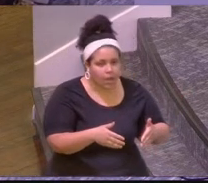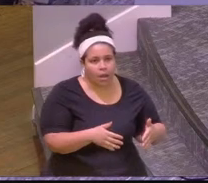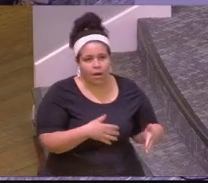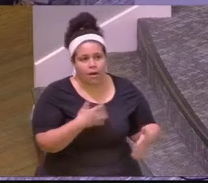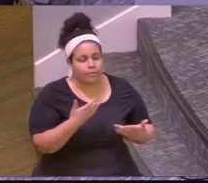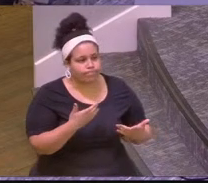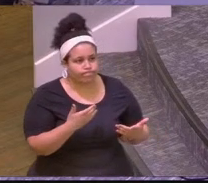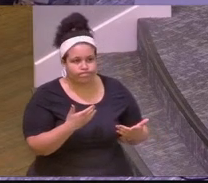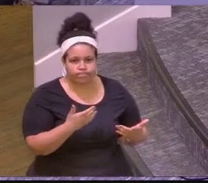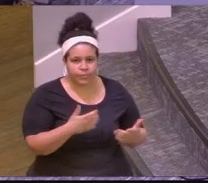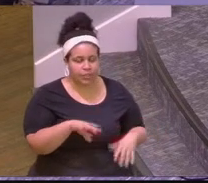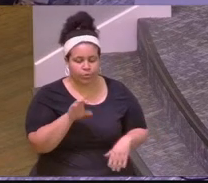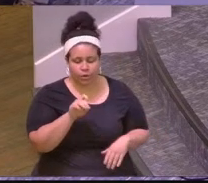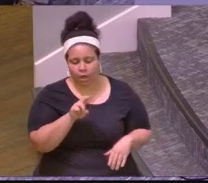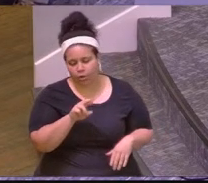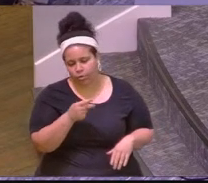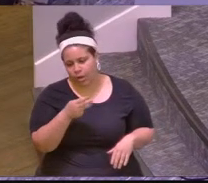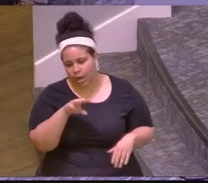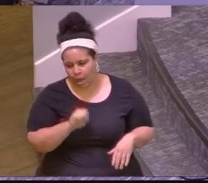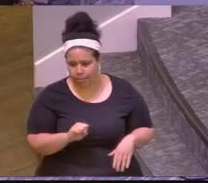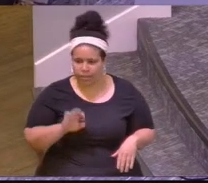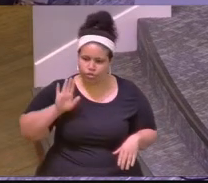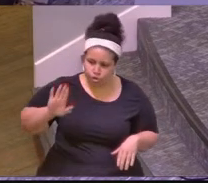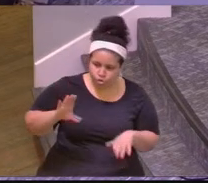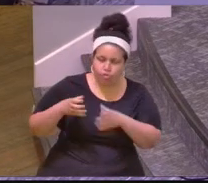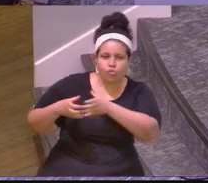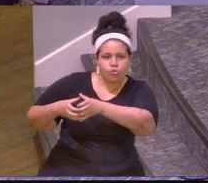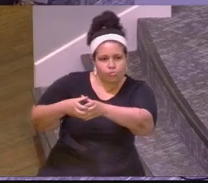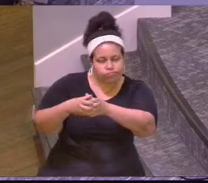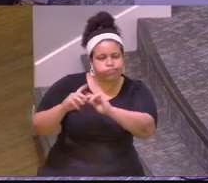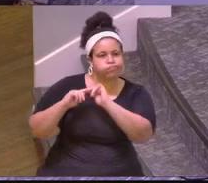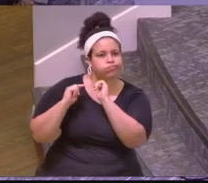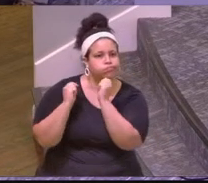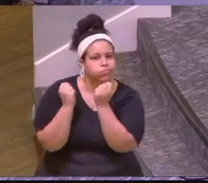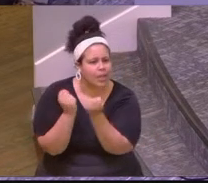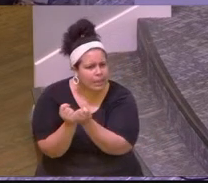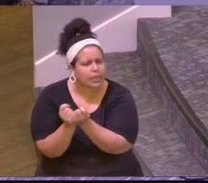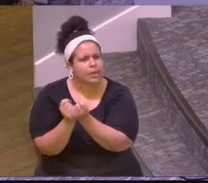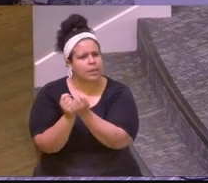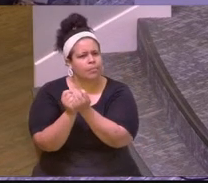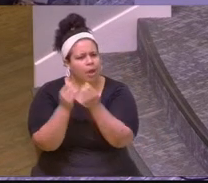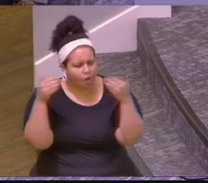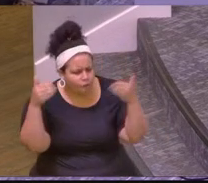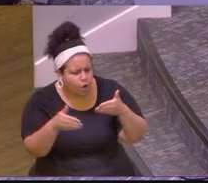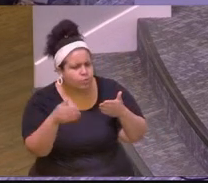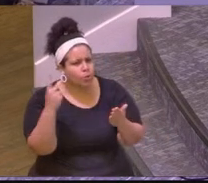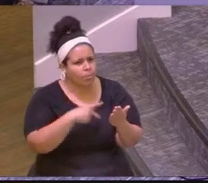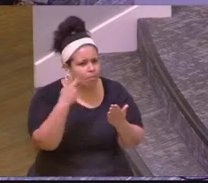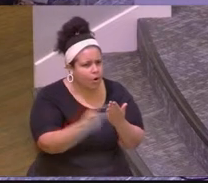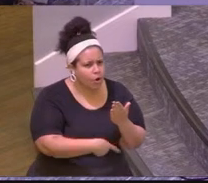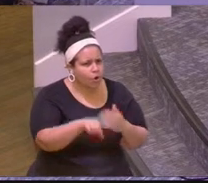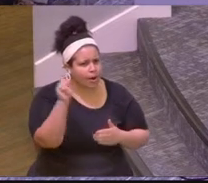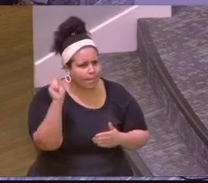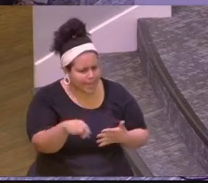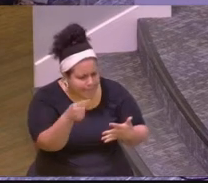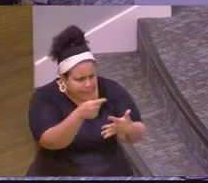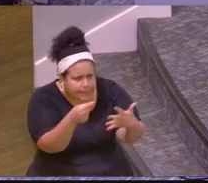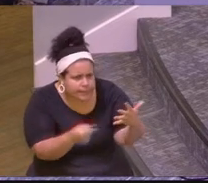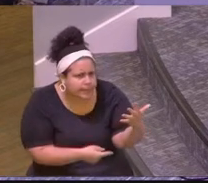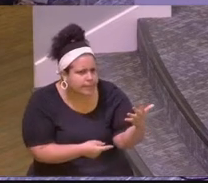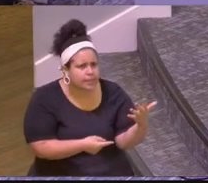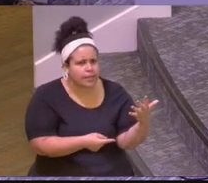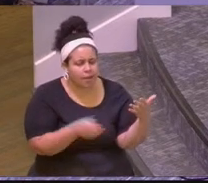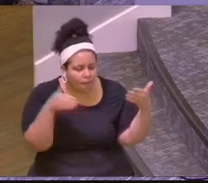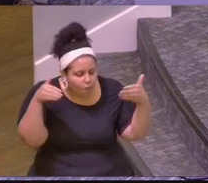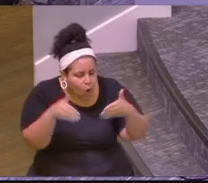Dr. Thomas and her team to look at the programming needs and approaching it from there instead of just opening it up and saying,